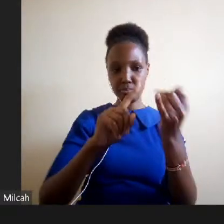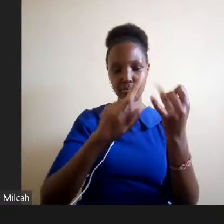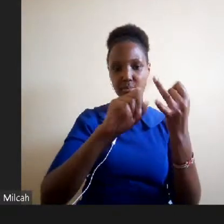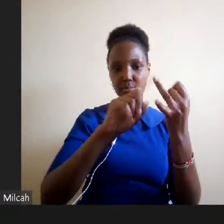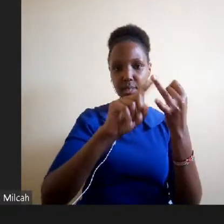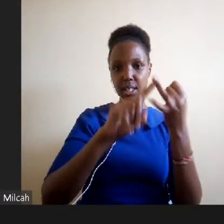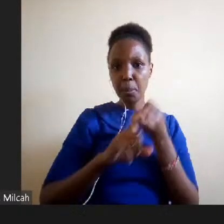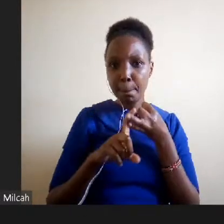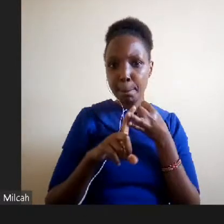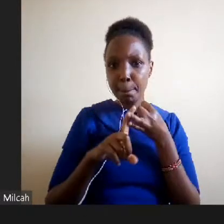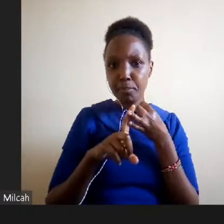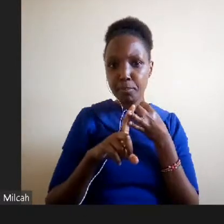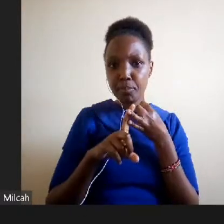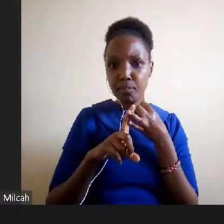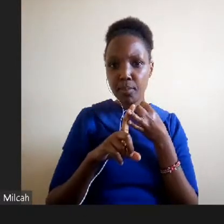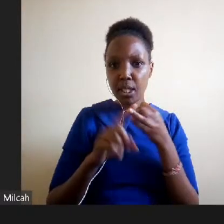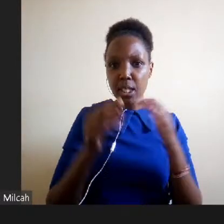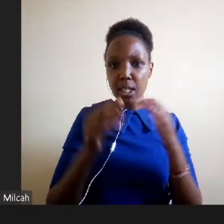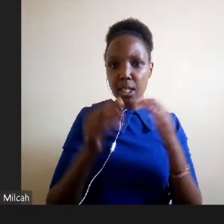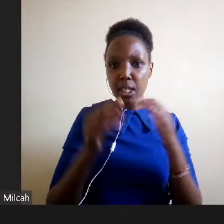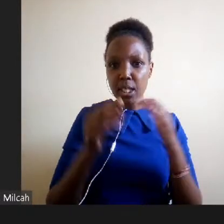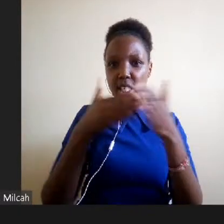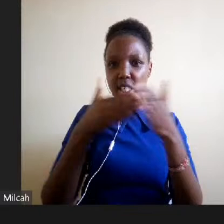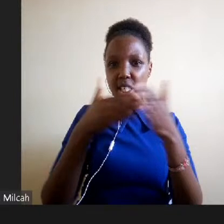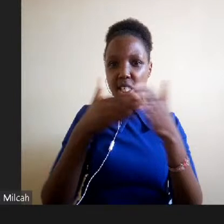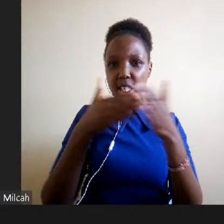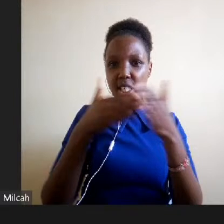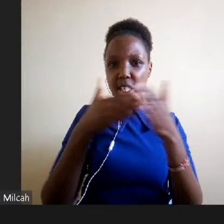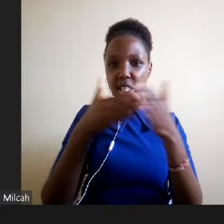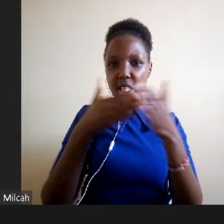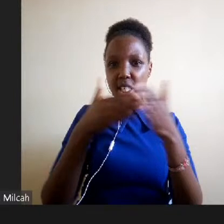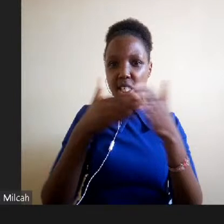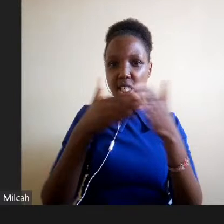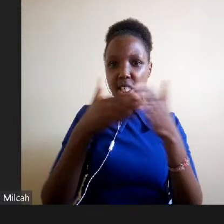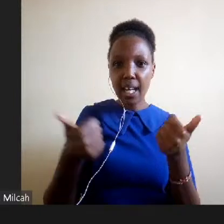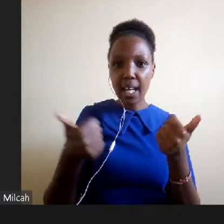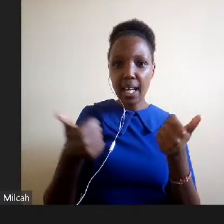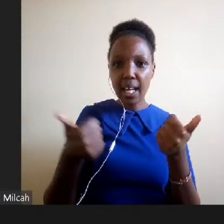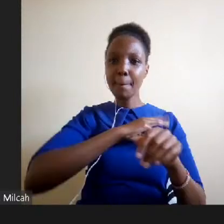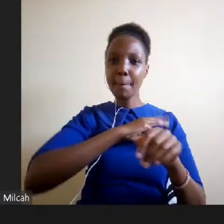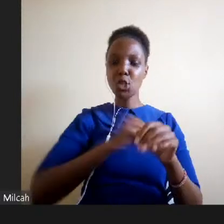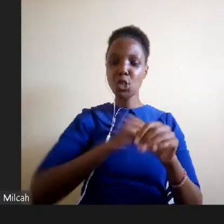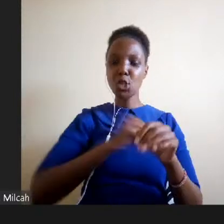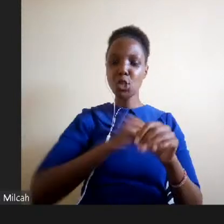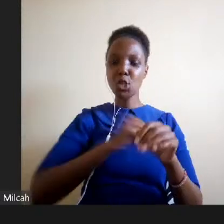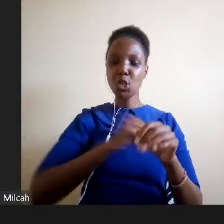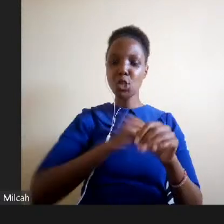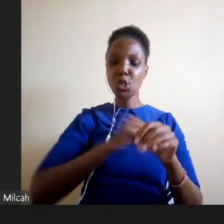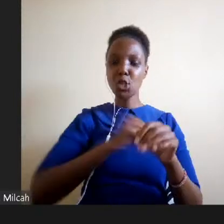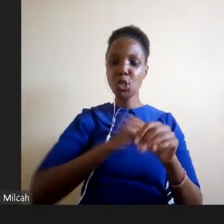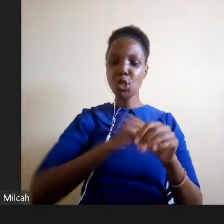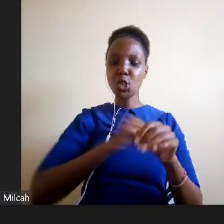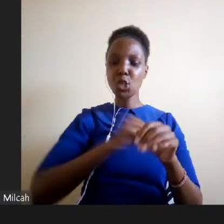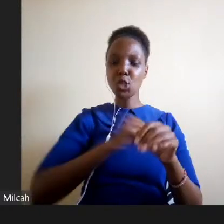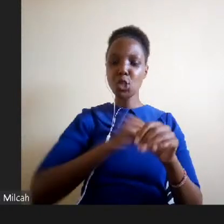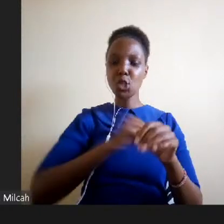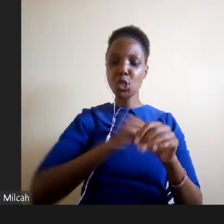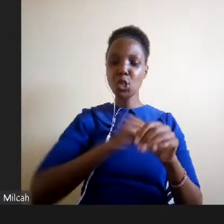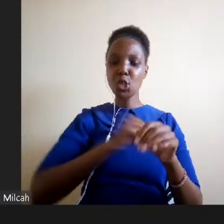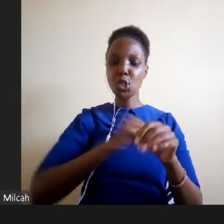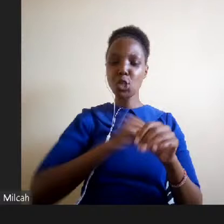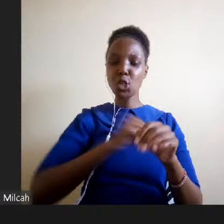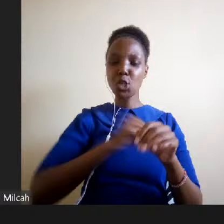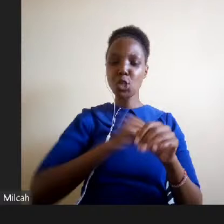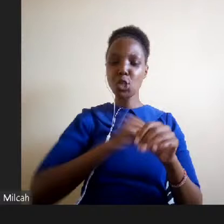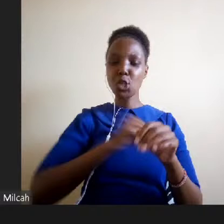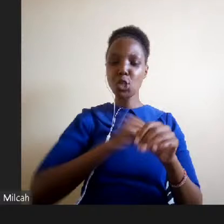of they flagged unhealthy mature content from children, and you're able to also review their watch history. So if you feel